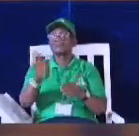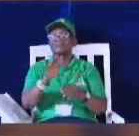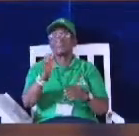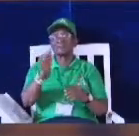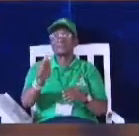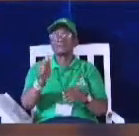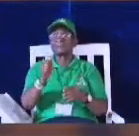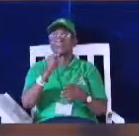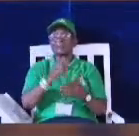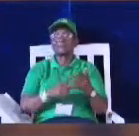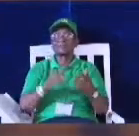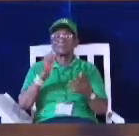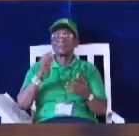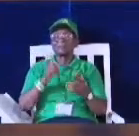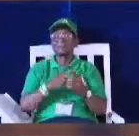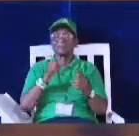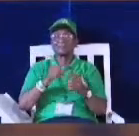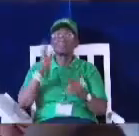what's going to happen to you?